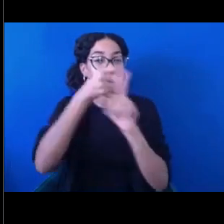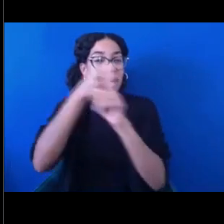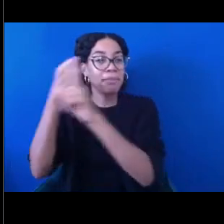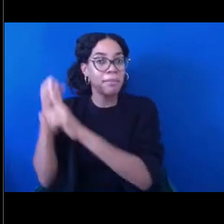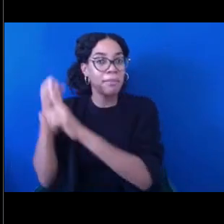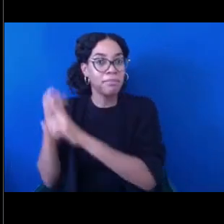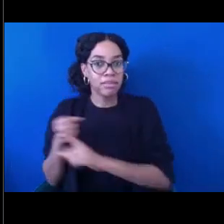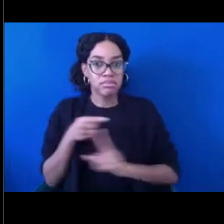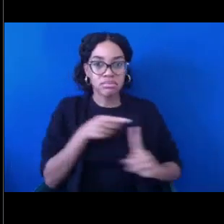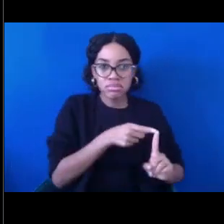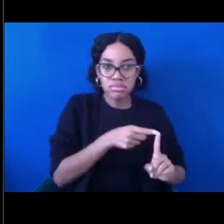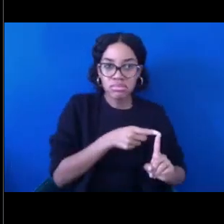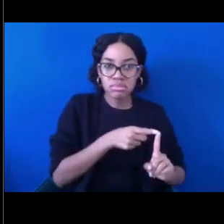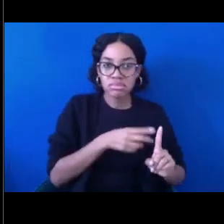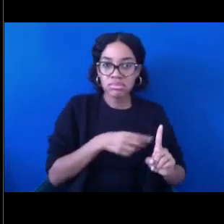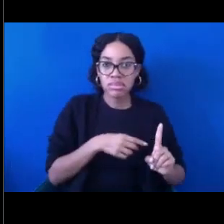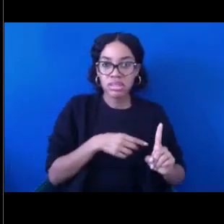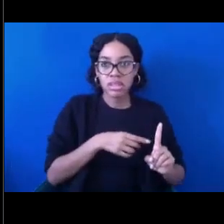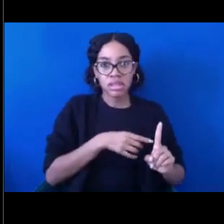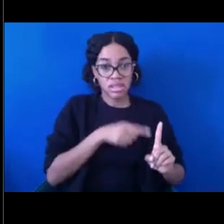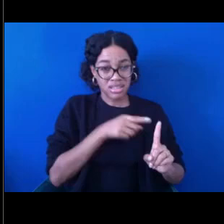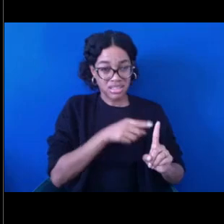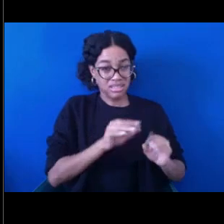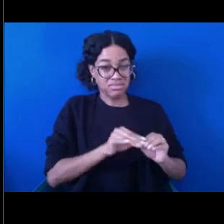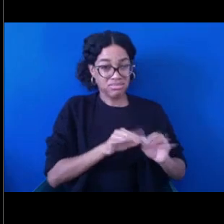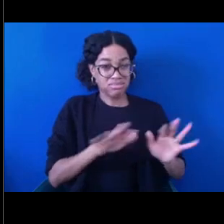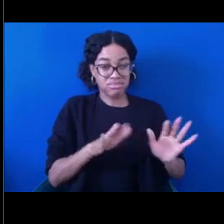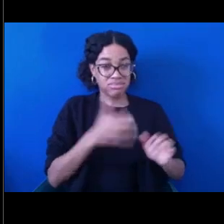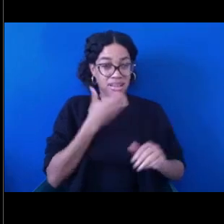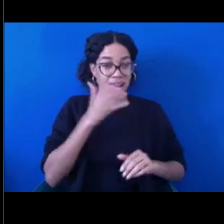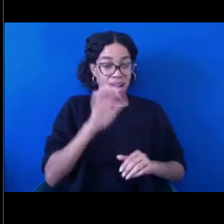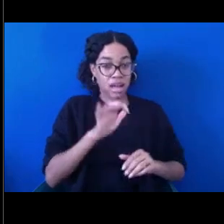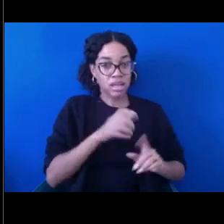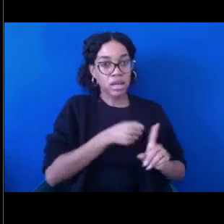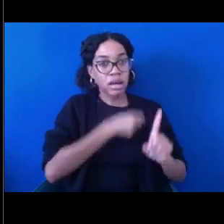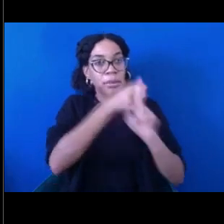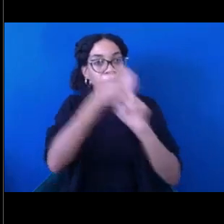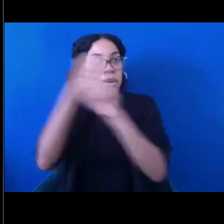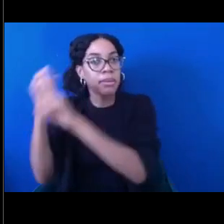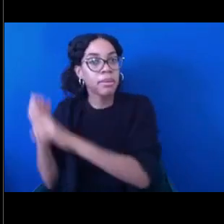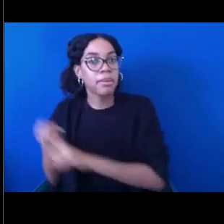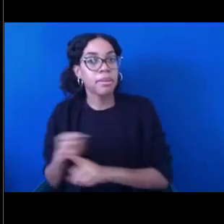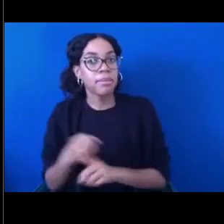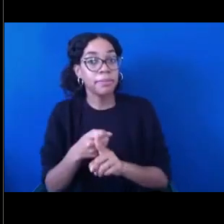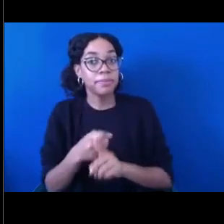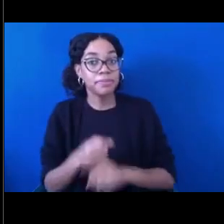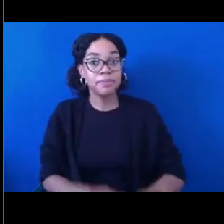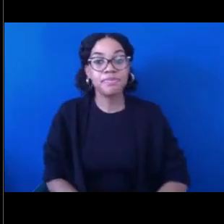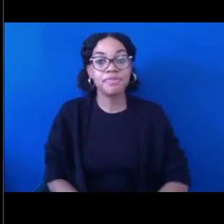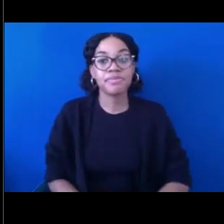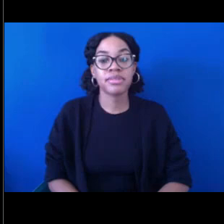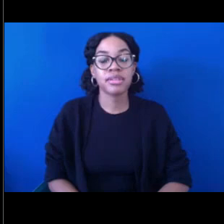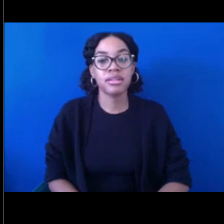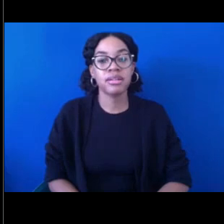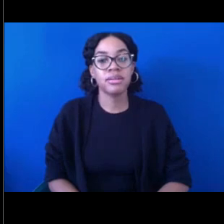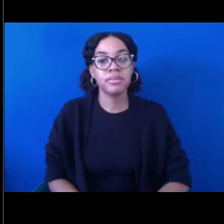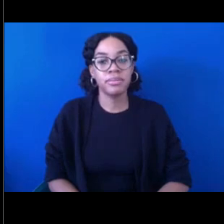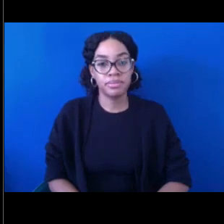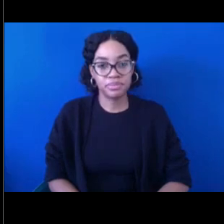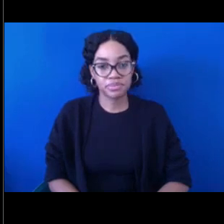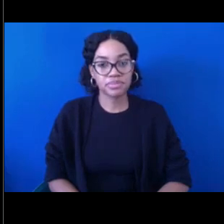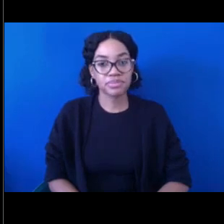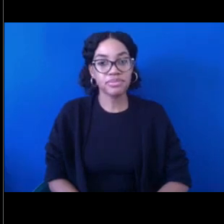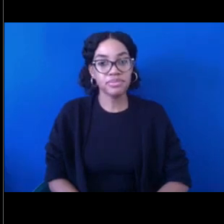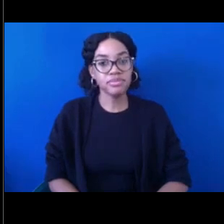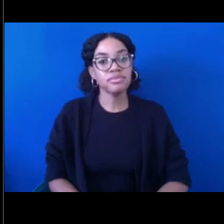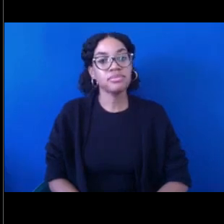you to see there, but you have this little blue circle that's over the southern United States, representing